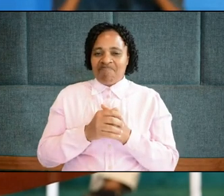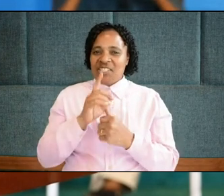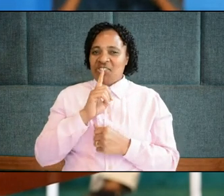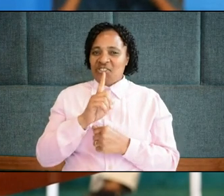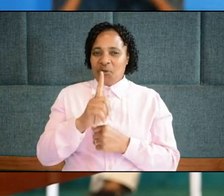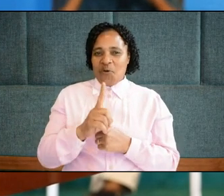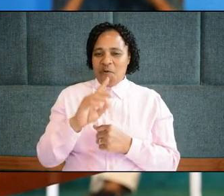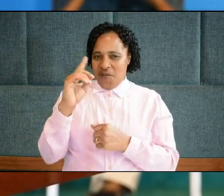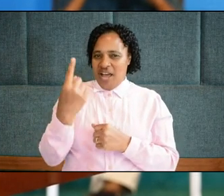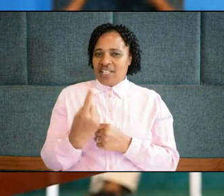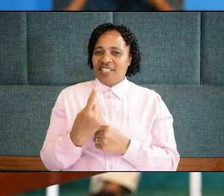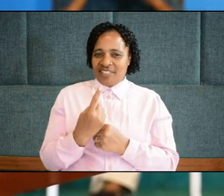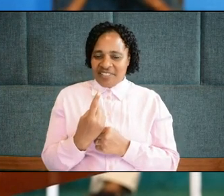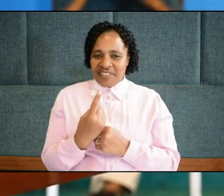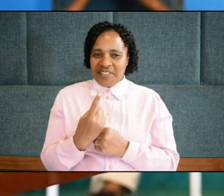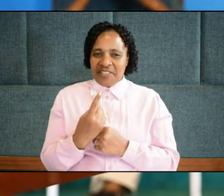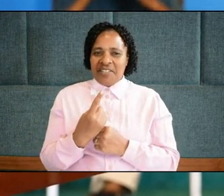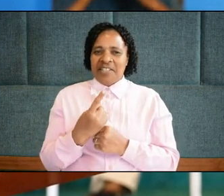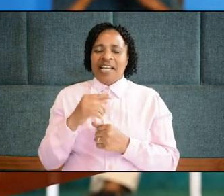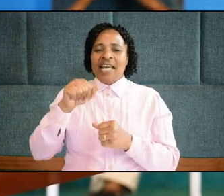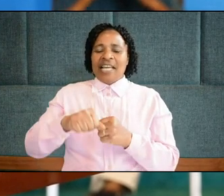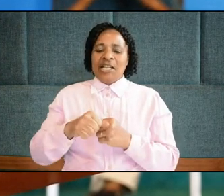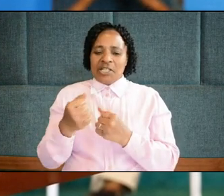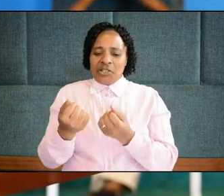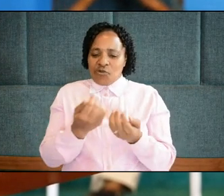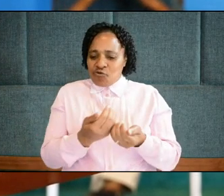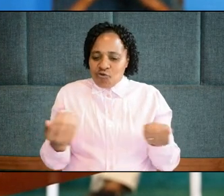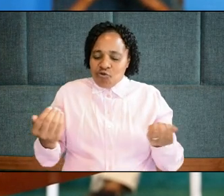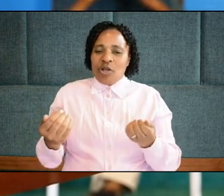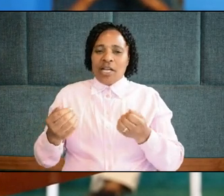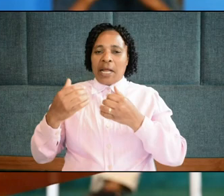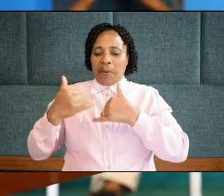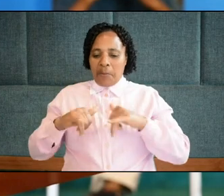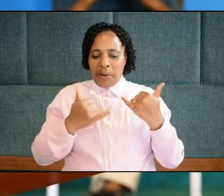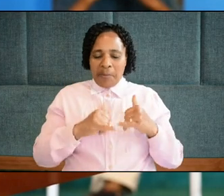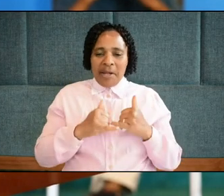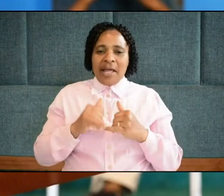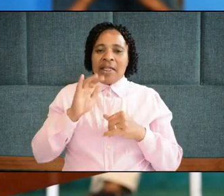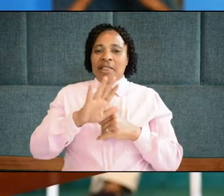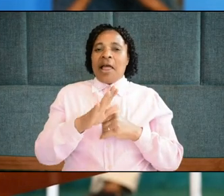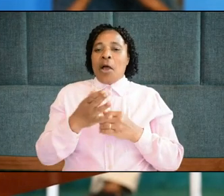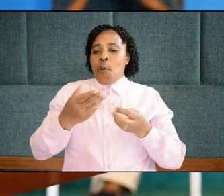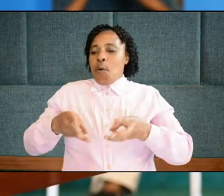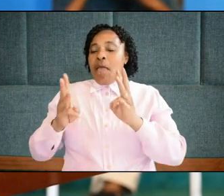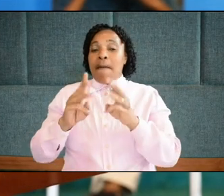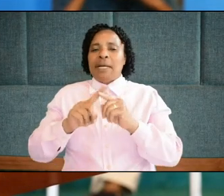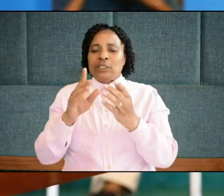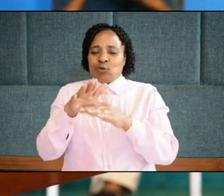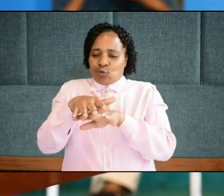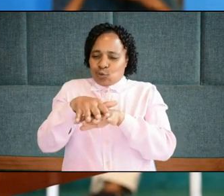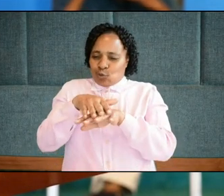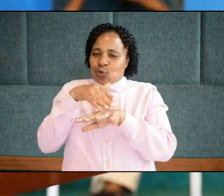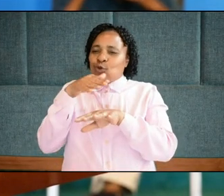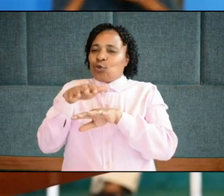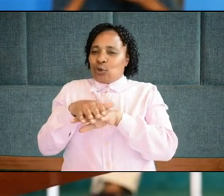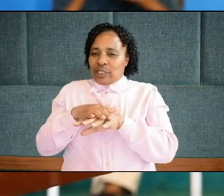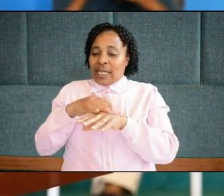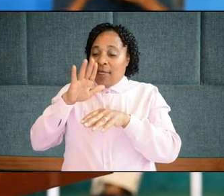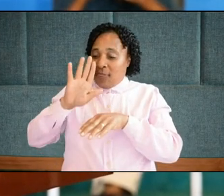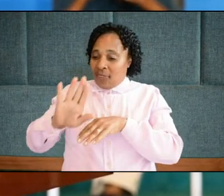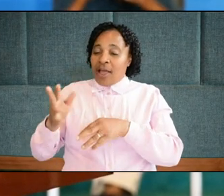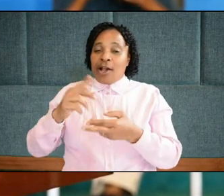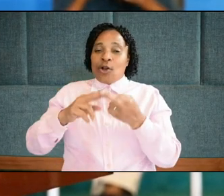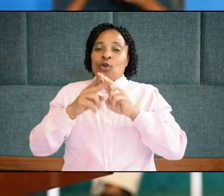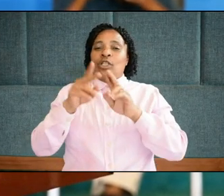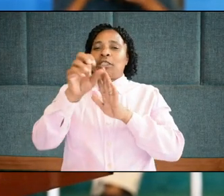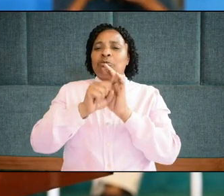So at first, the two kindergartners only used to play in their backyard. And slowly, their relationship progressed